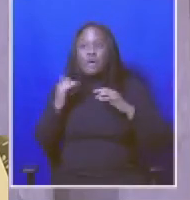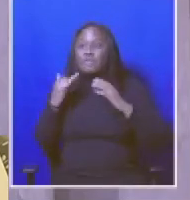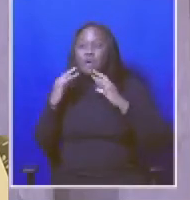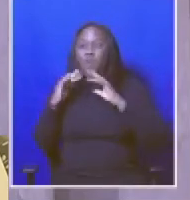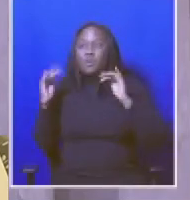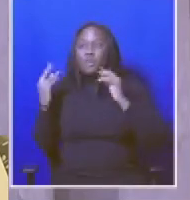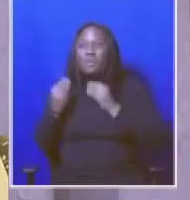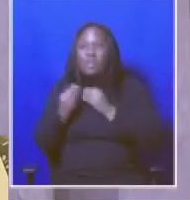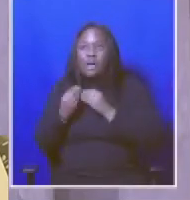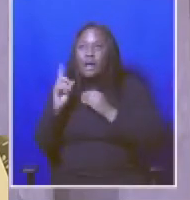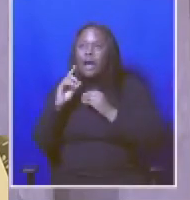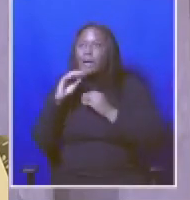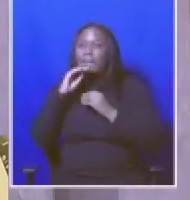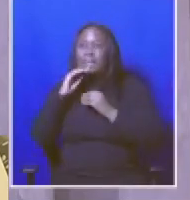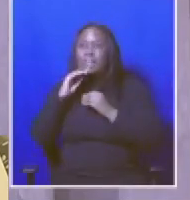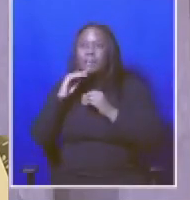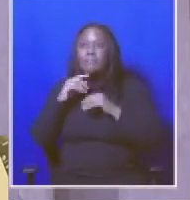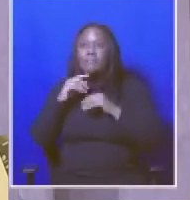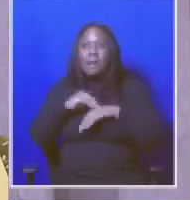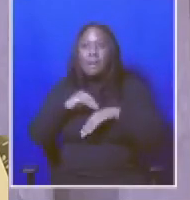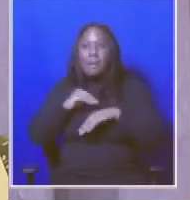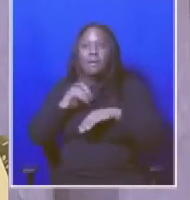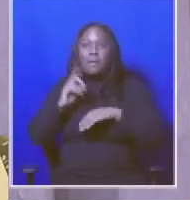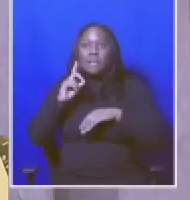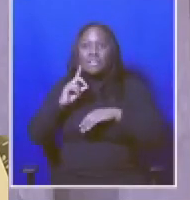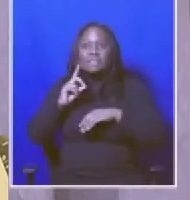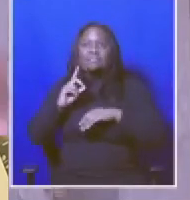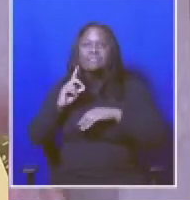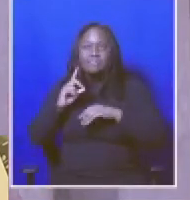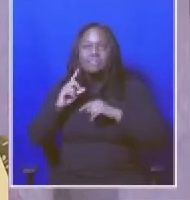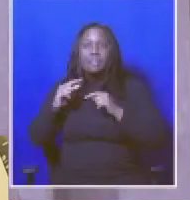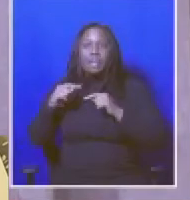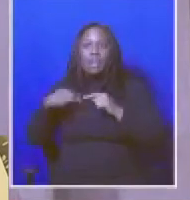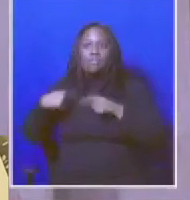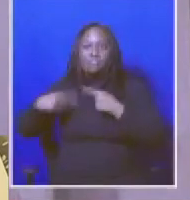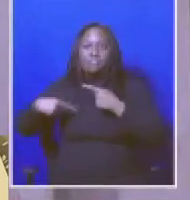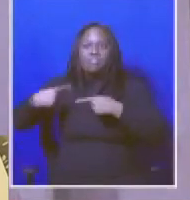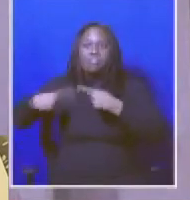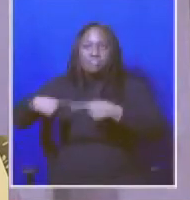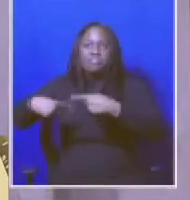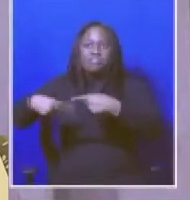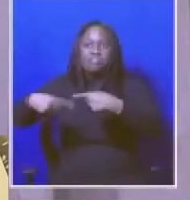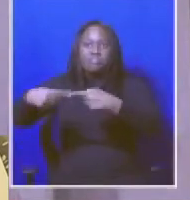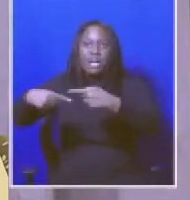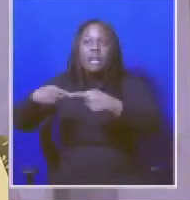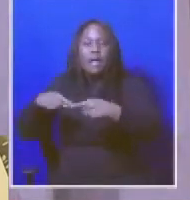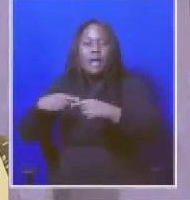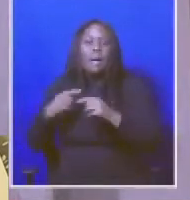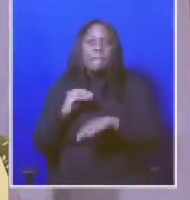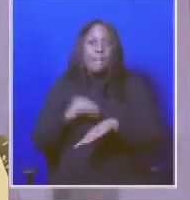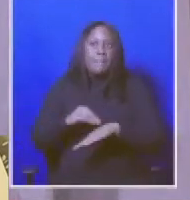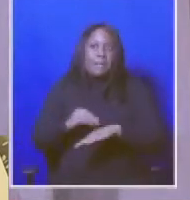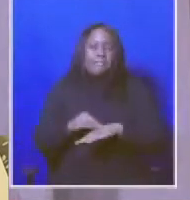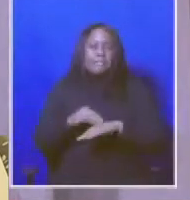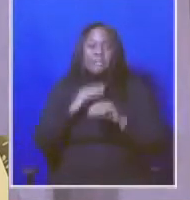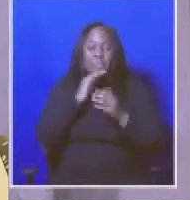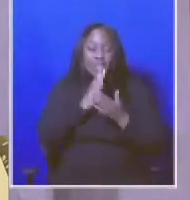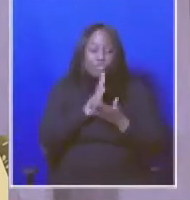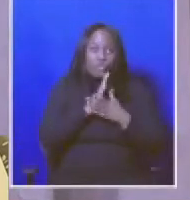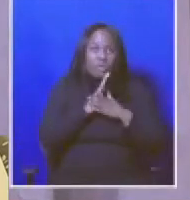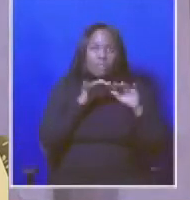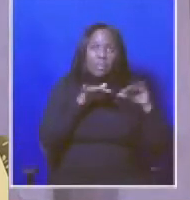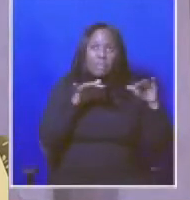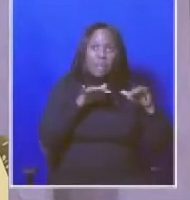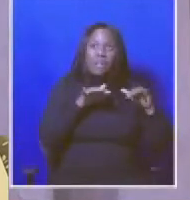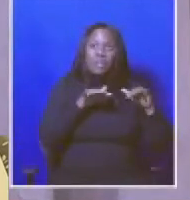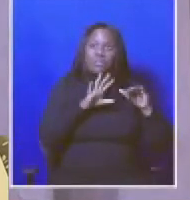that the reticulation is a problem. People don't access water. We must make sure that they, in fact, access water